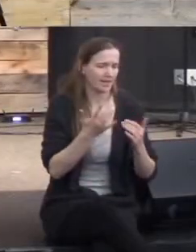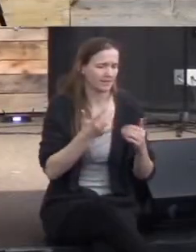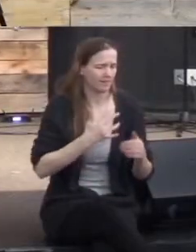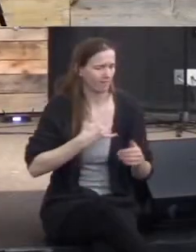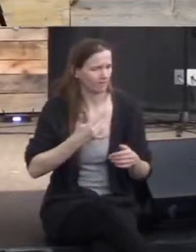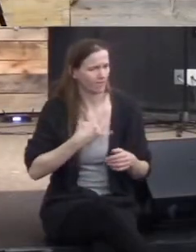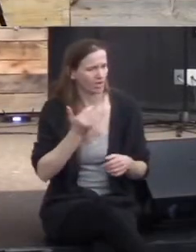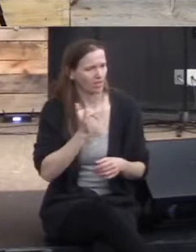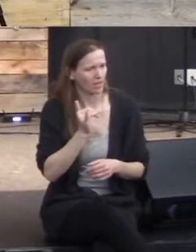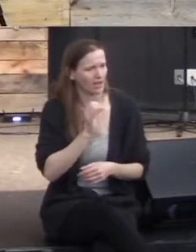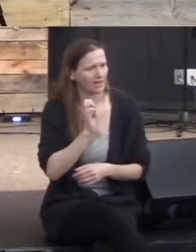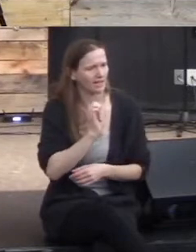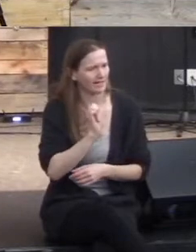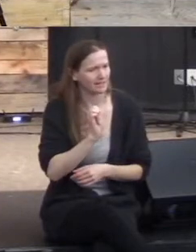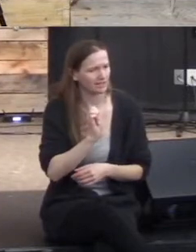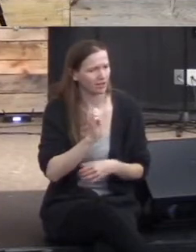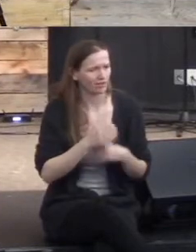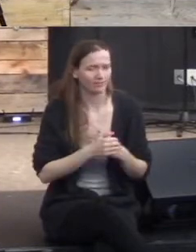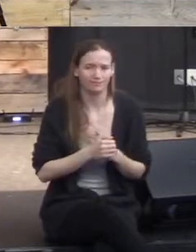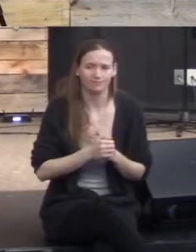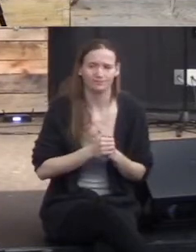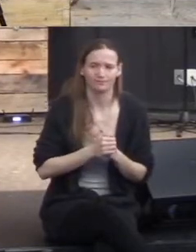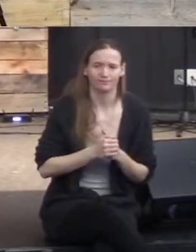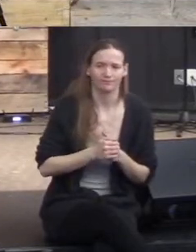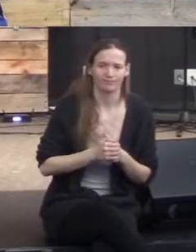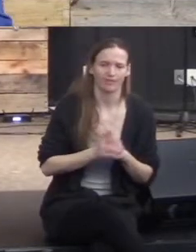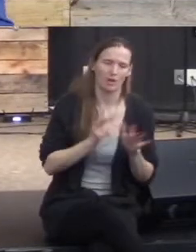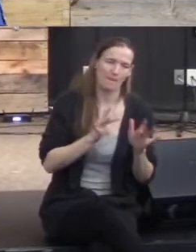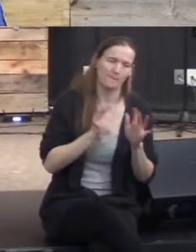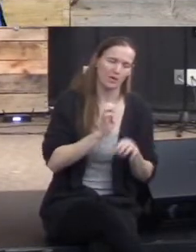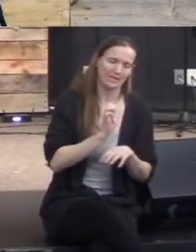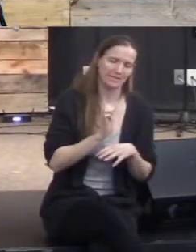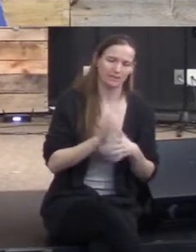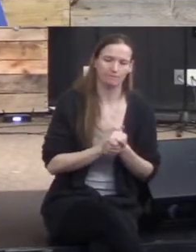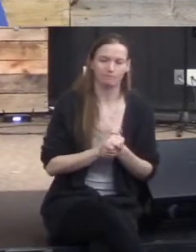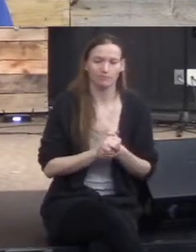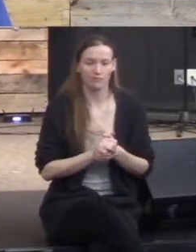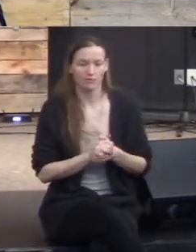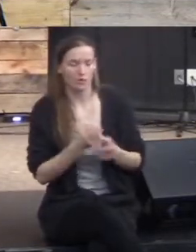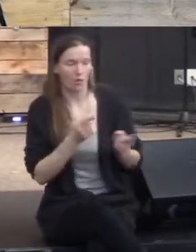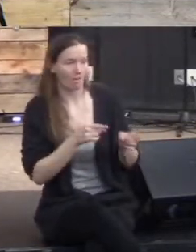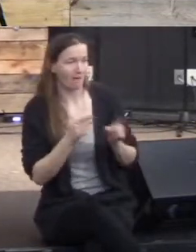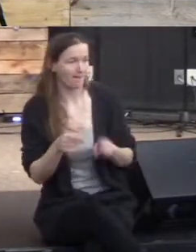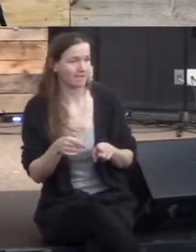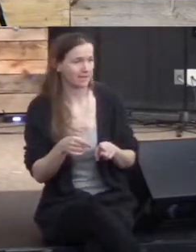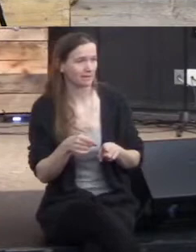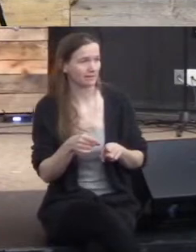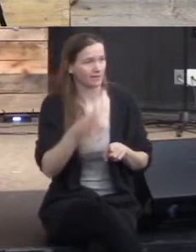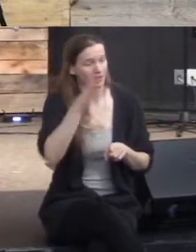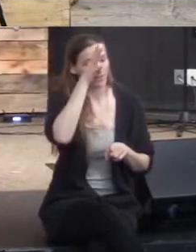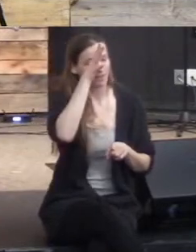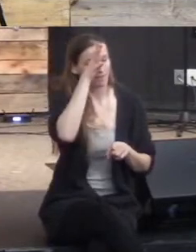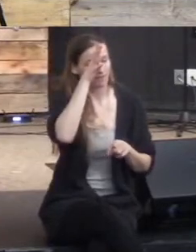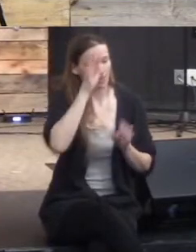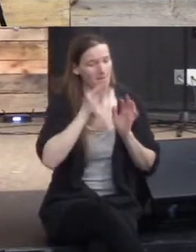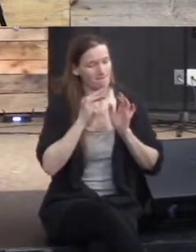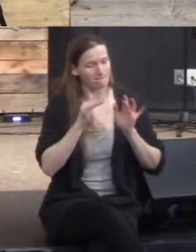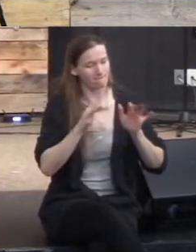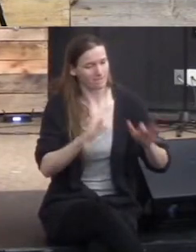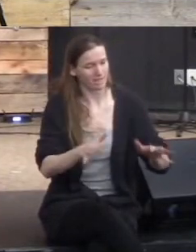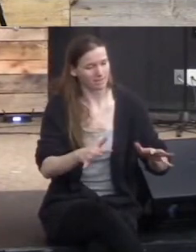of his brother Esau. Poor Esau. So he proceeded to bless him. Are you really my